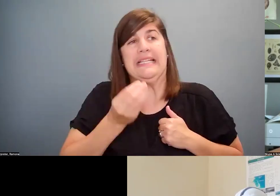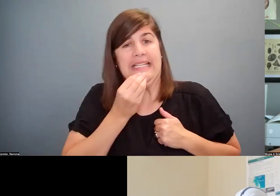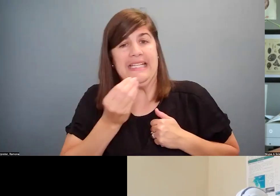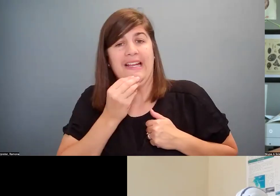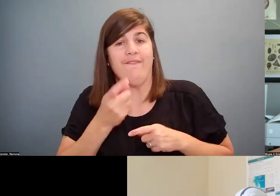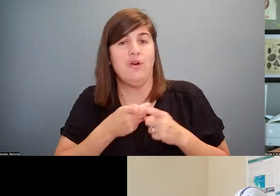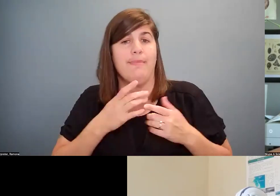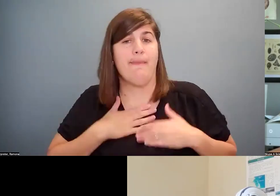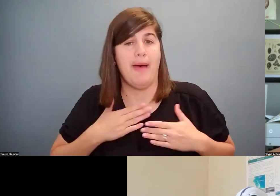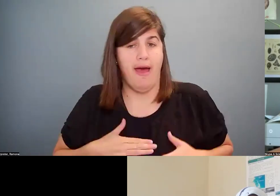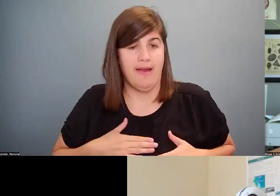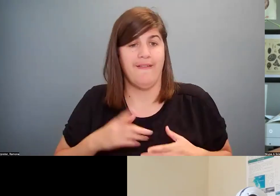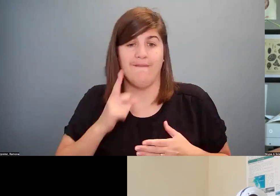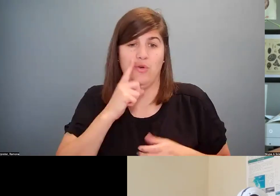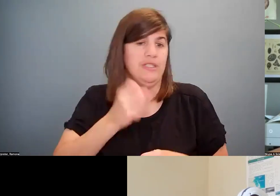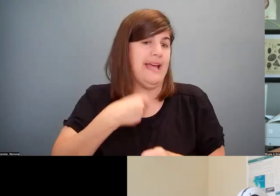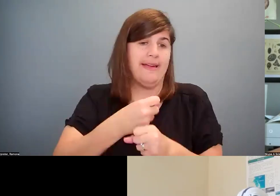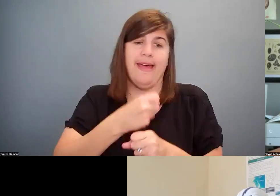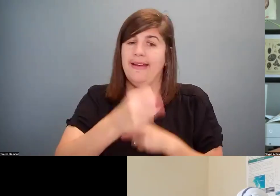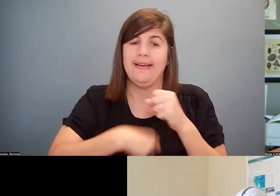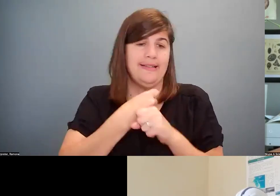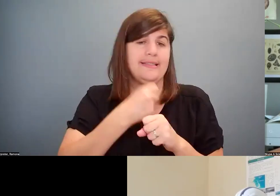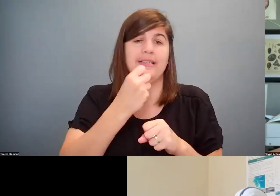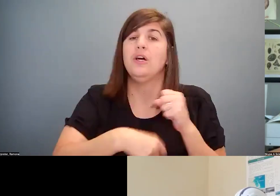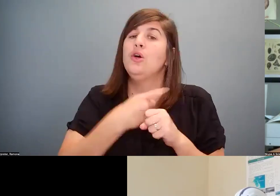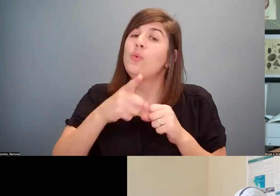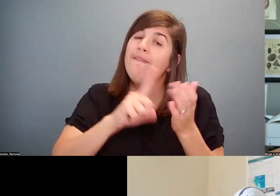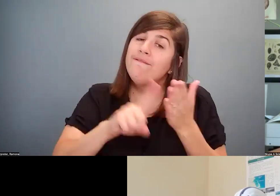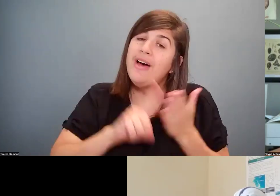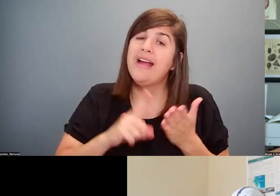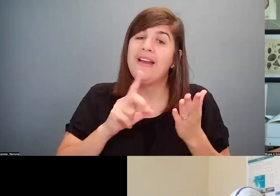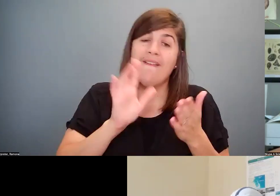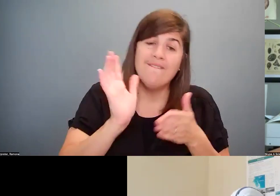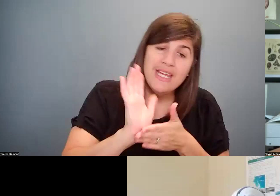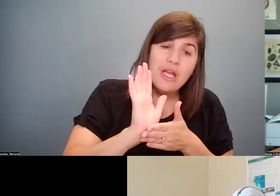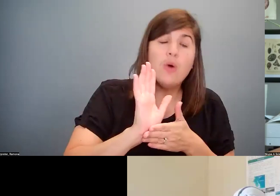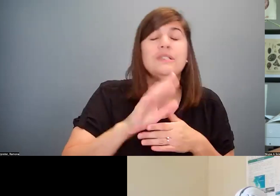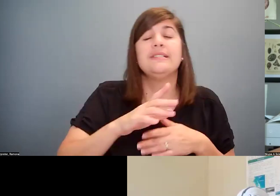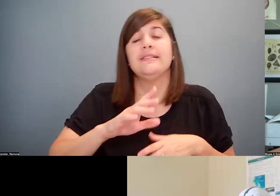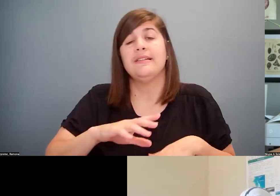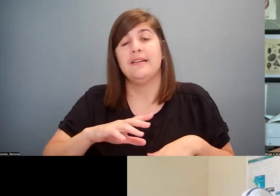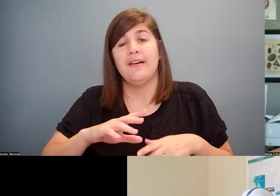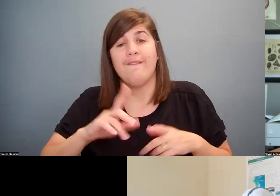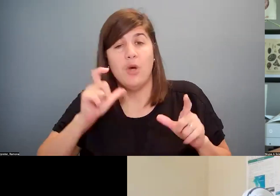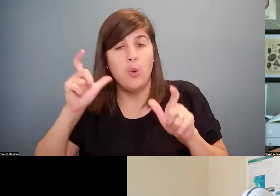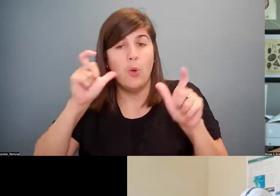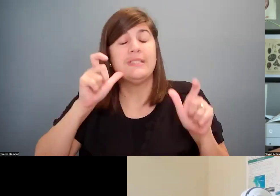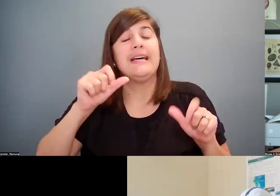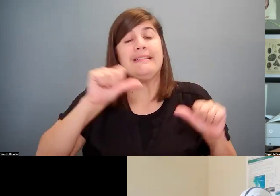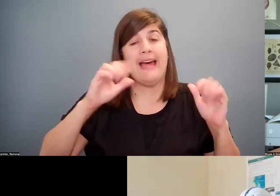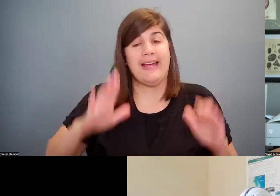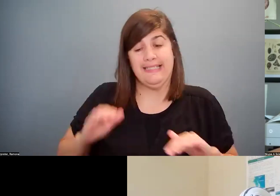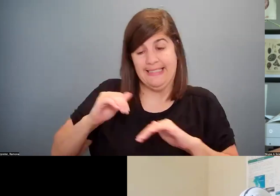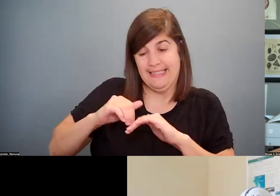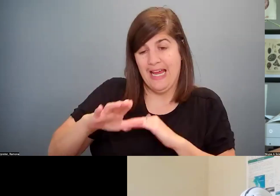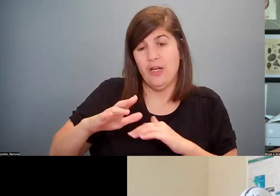it's a really cool process, and you can actually find videos and photos of scientists that have sent robots down to the deep